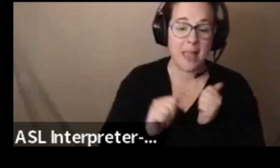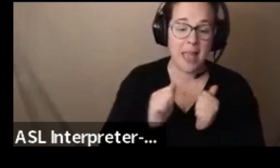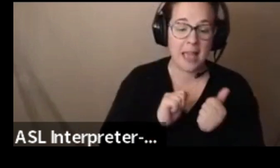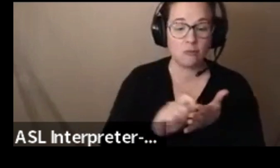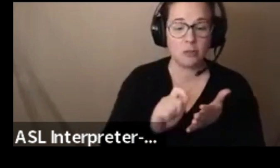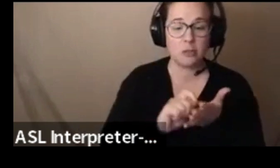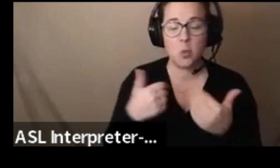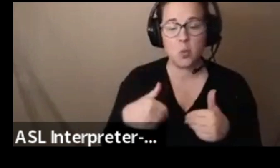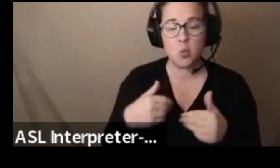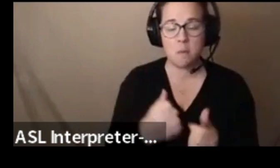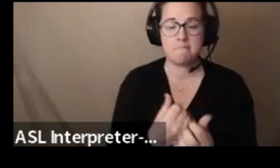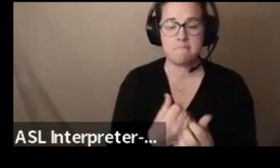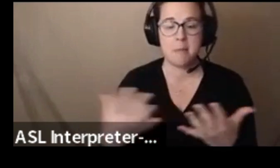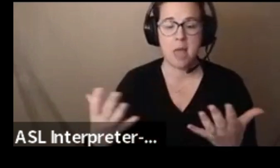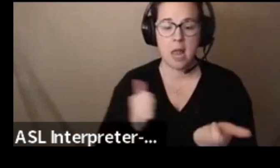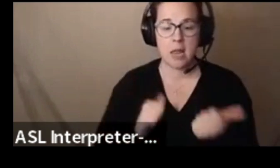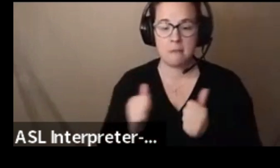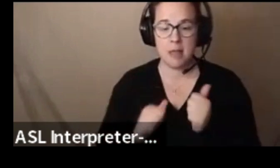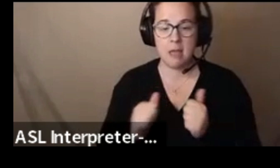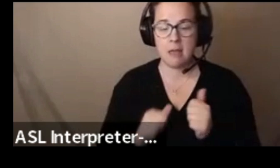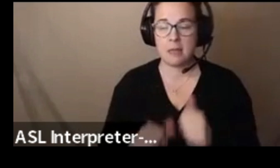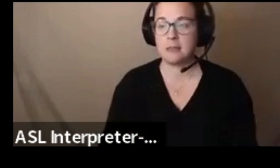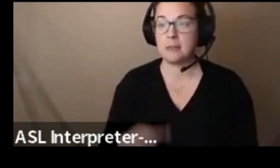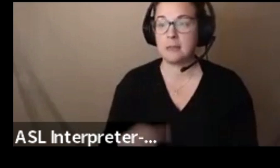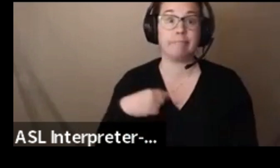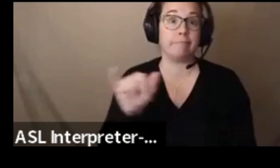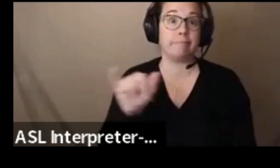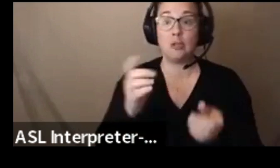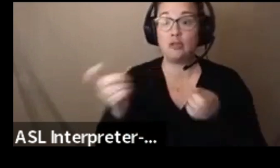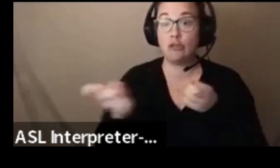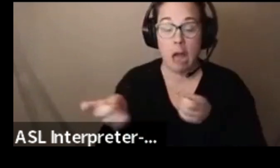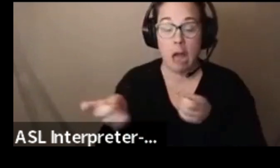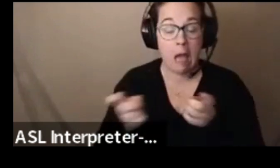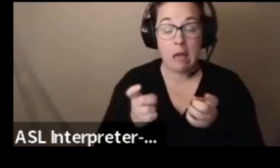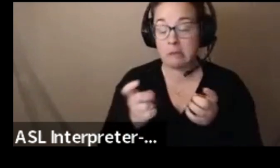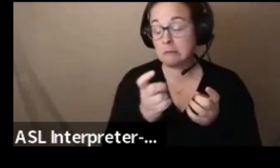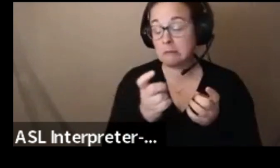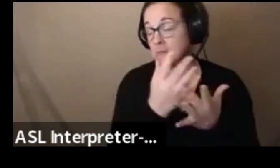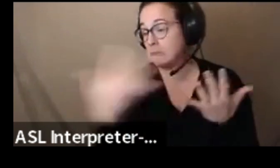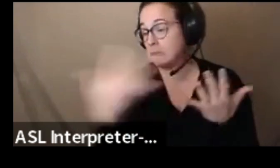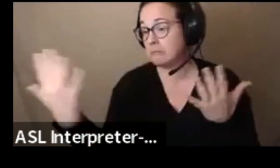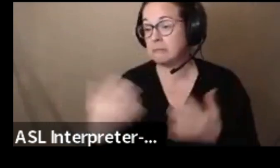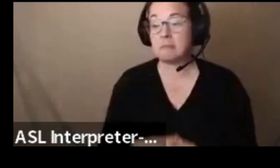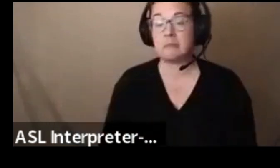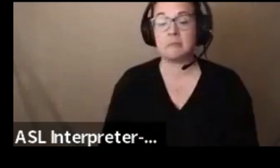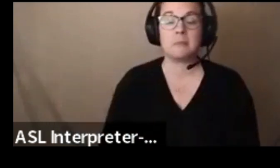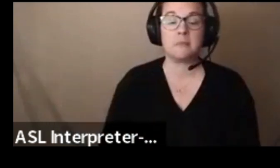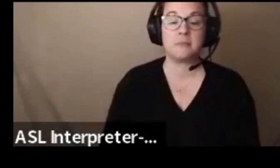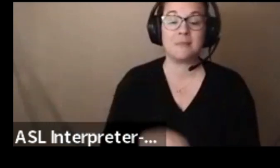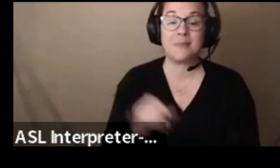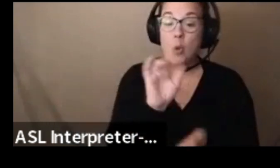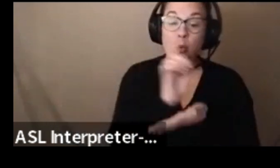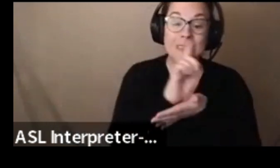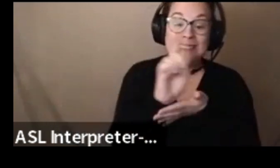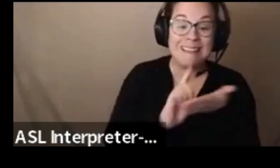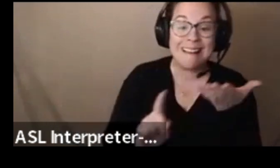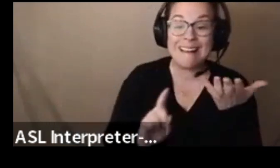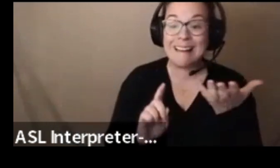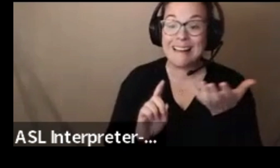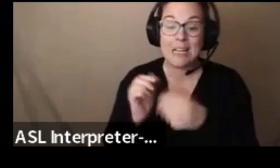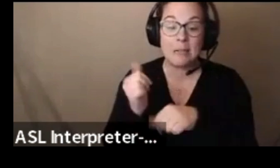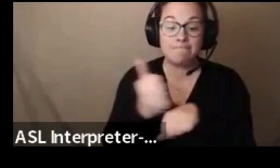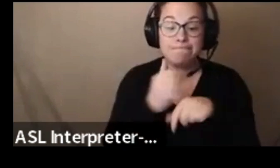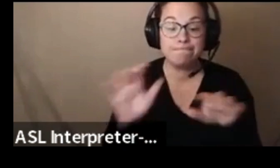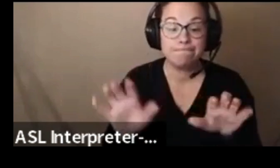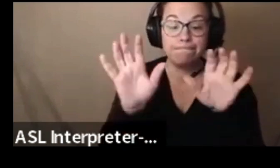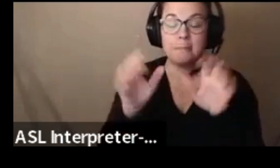of plays, and I've directed even more. And I often design shows.